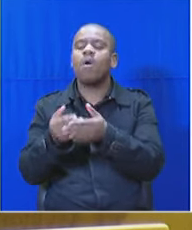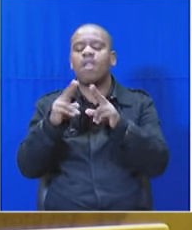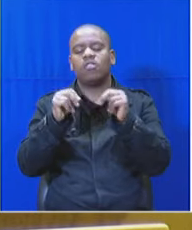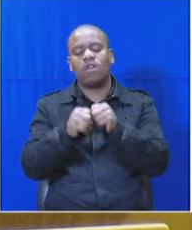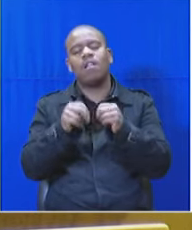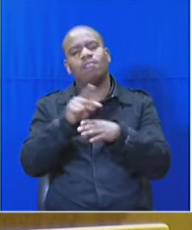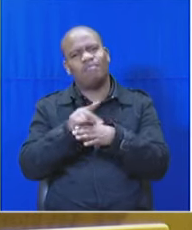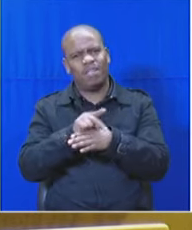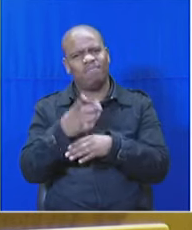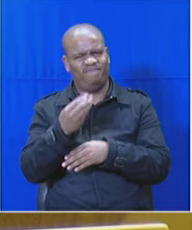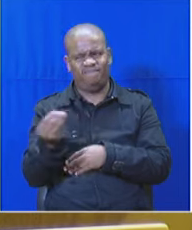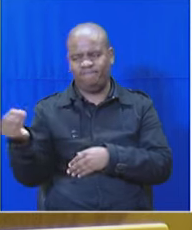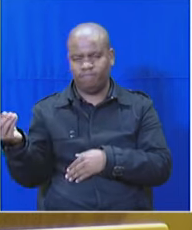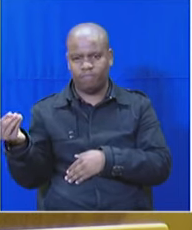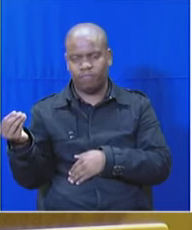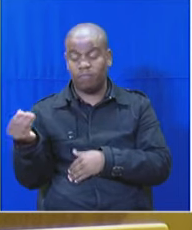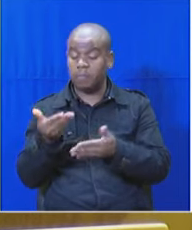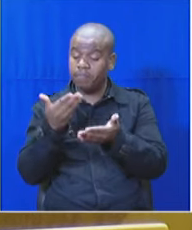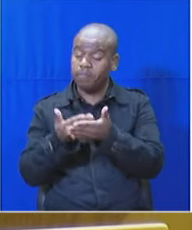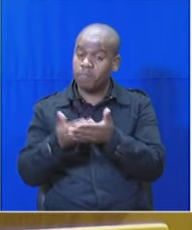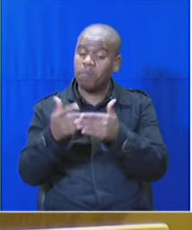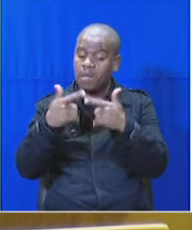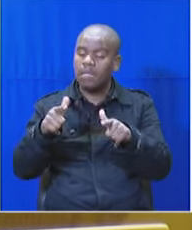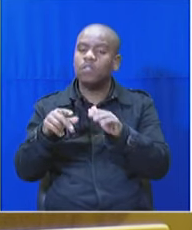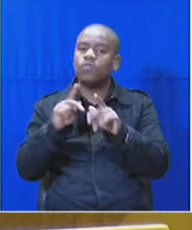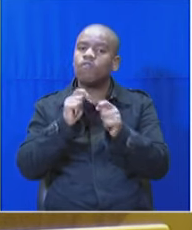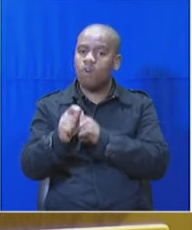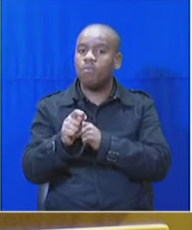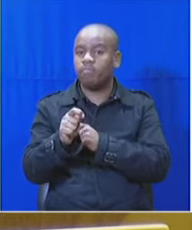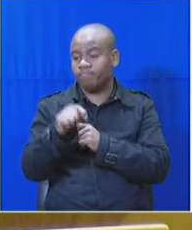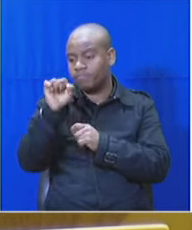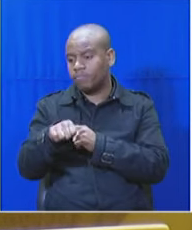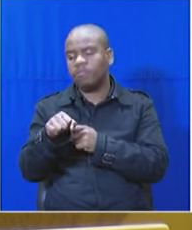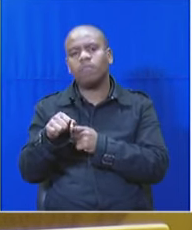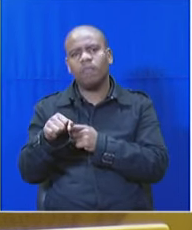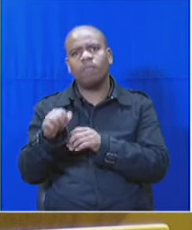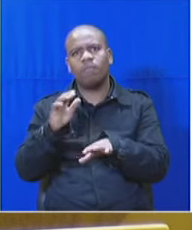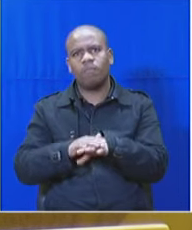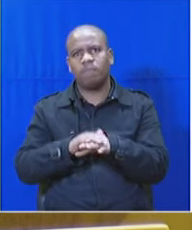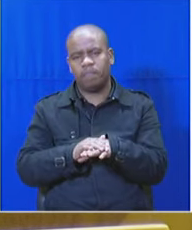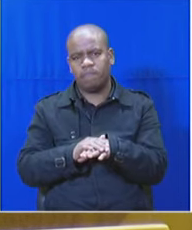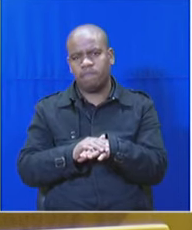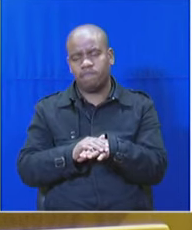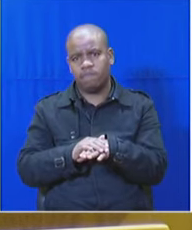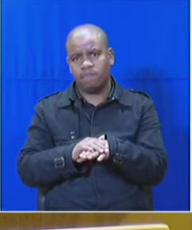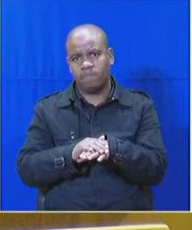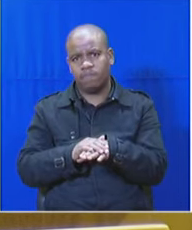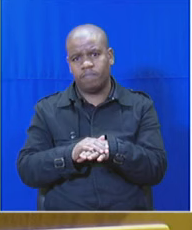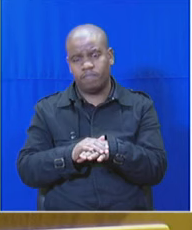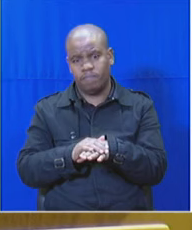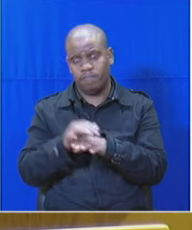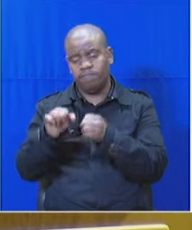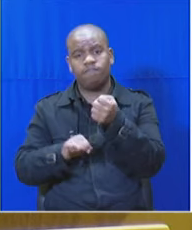Development Plan. How can the program of land reform, restitution, redistribution, tenure reform and development